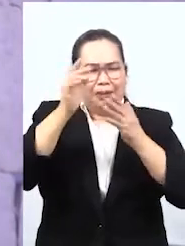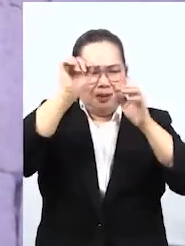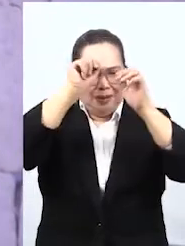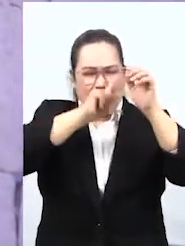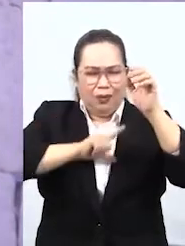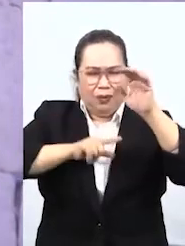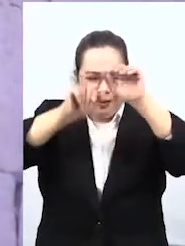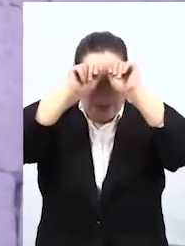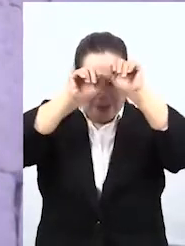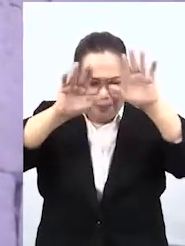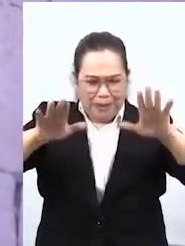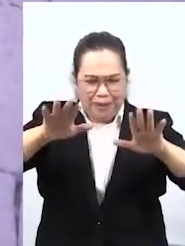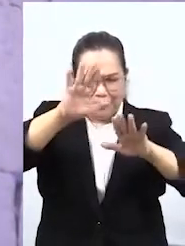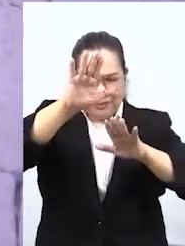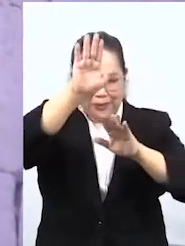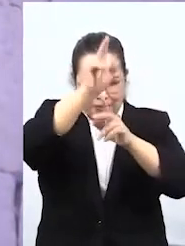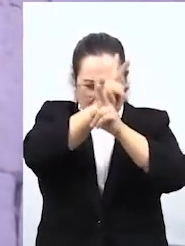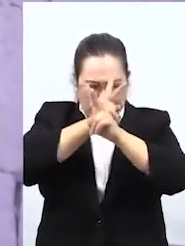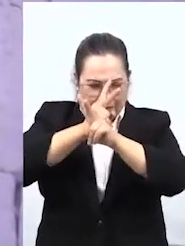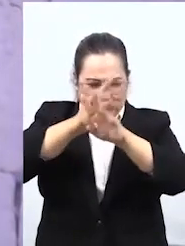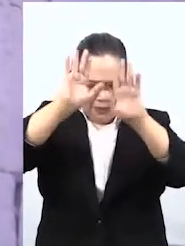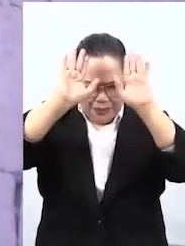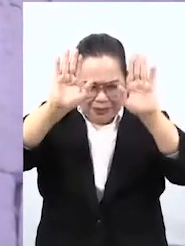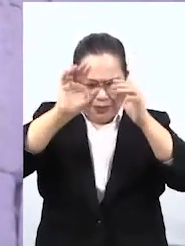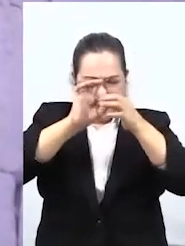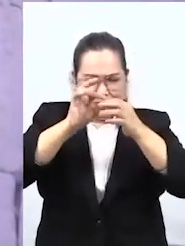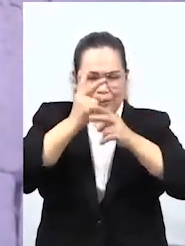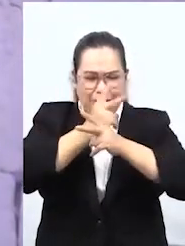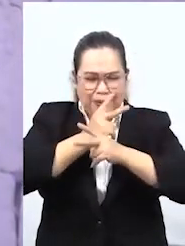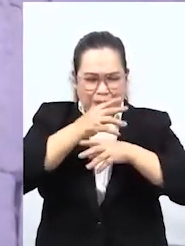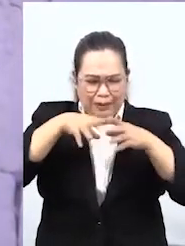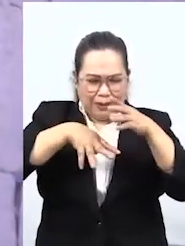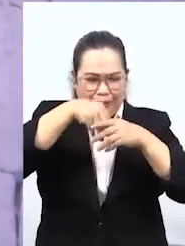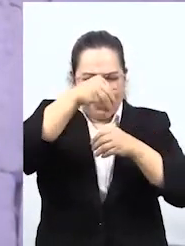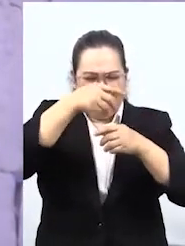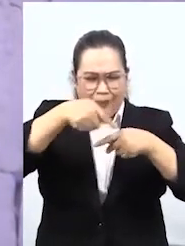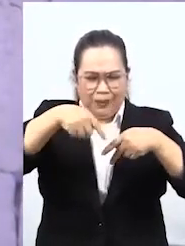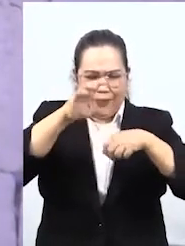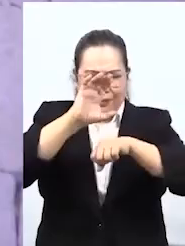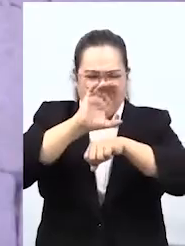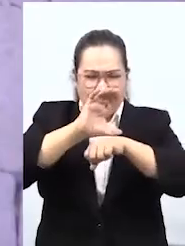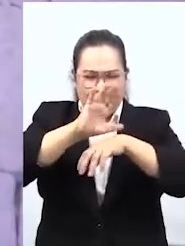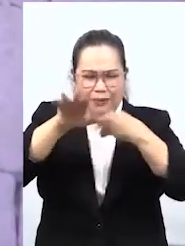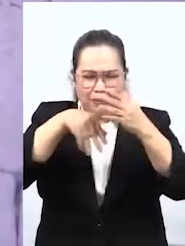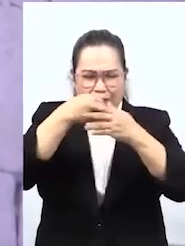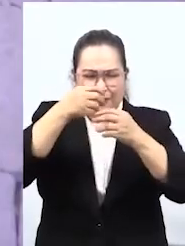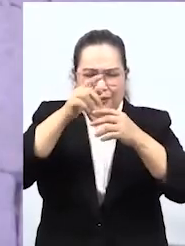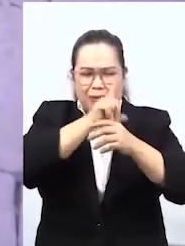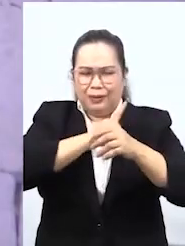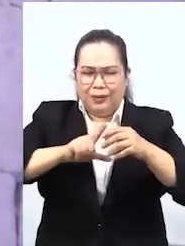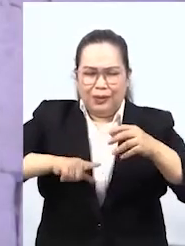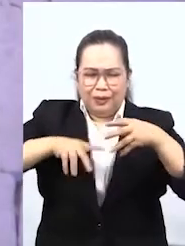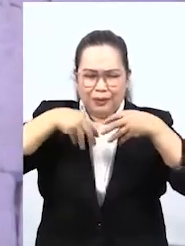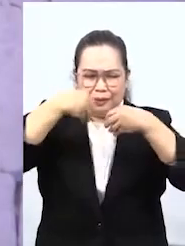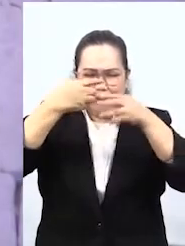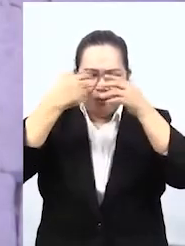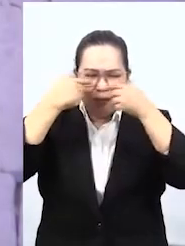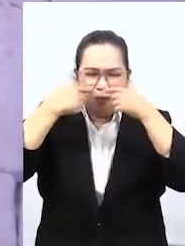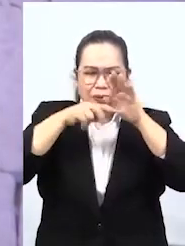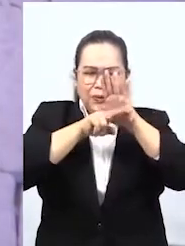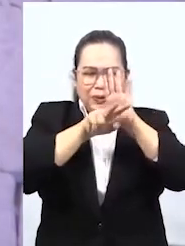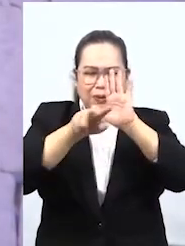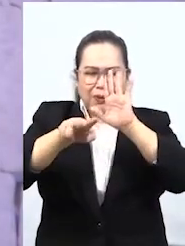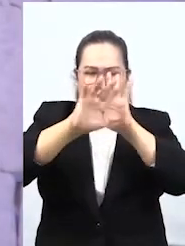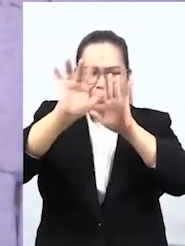and keep you may God preserve you as you leave this place the Lord make his face to shine upon you and be